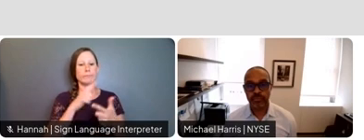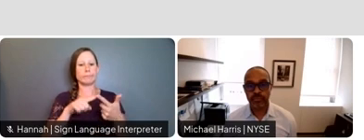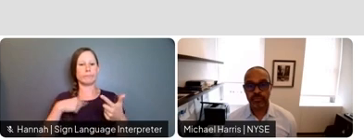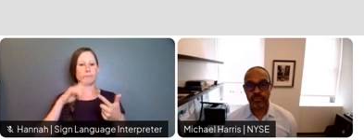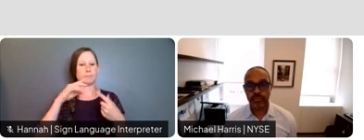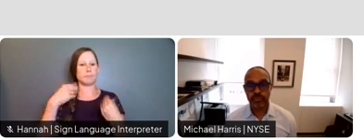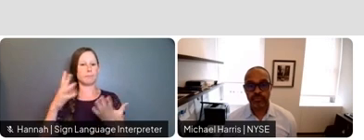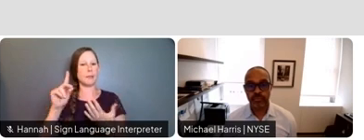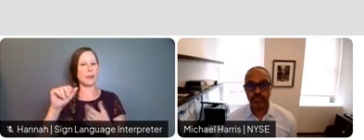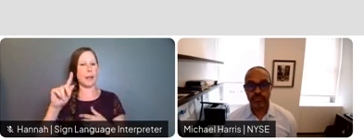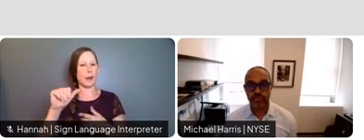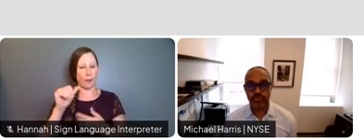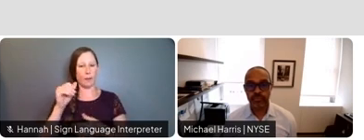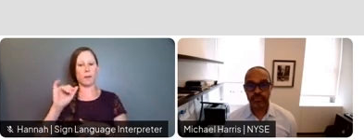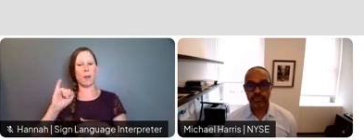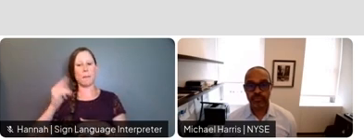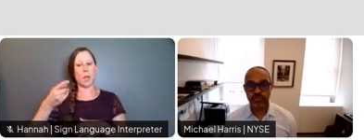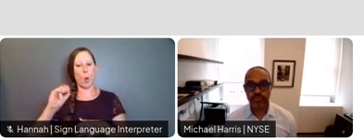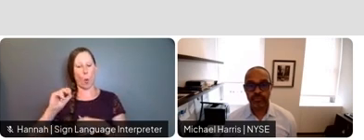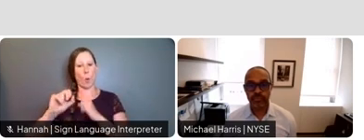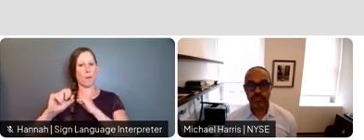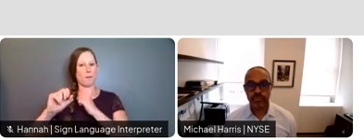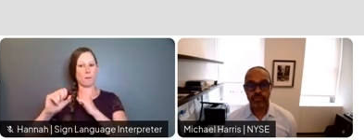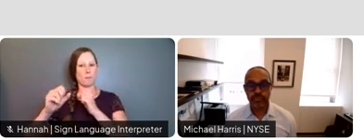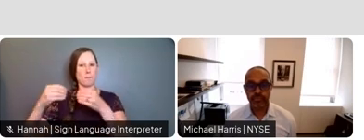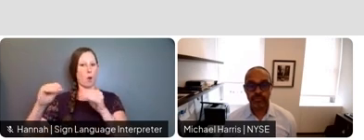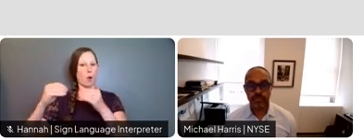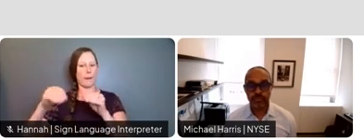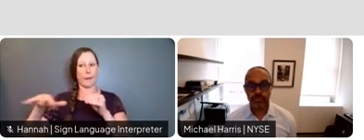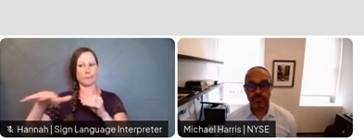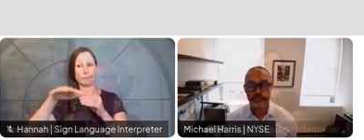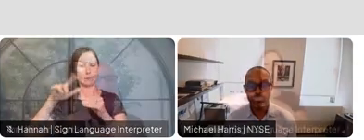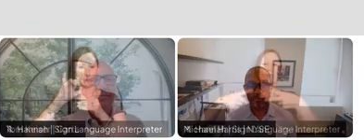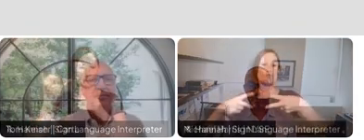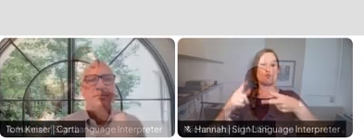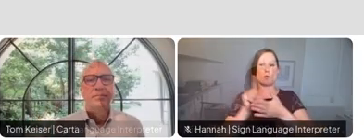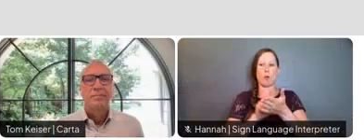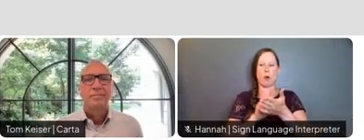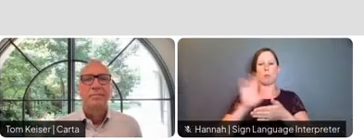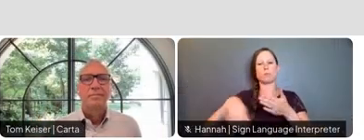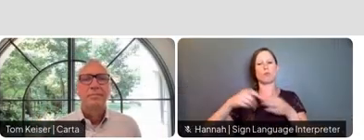IPO market right now and hopefully where it's going in the near future.